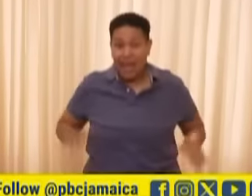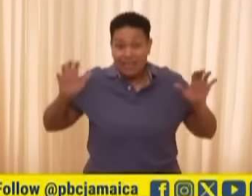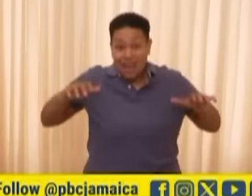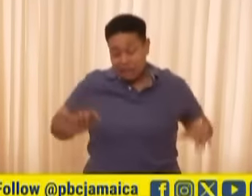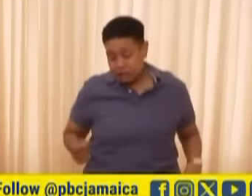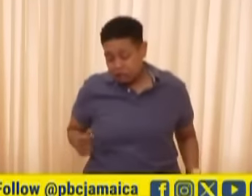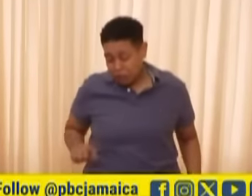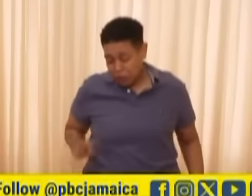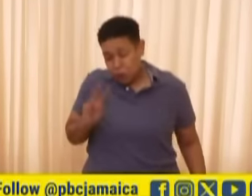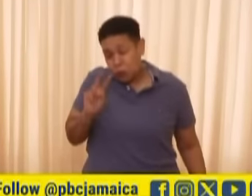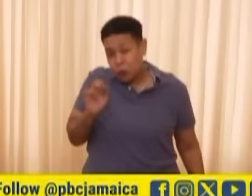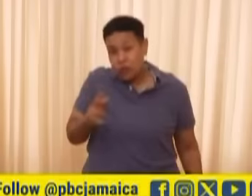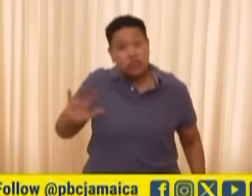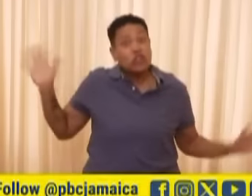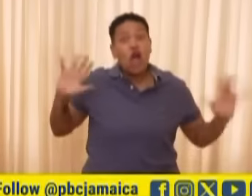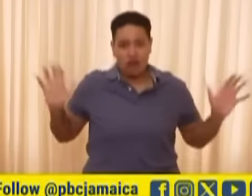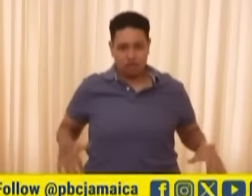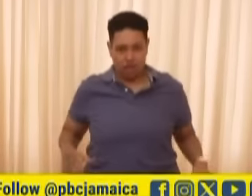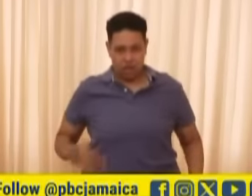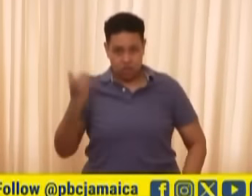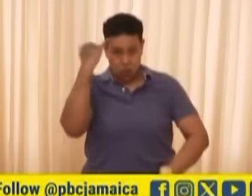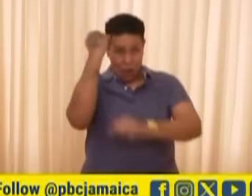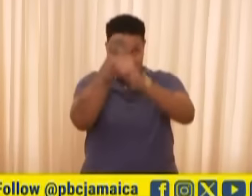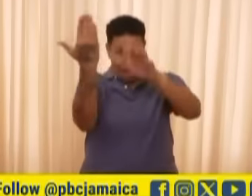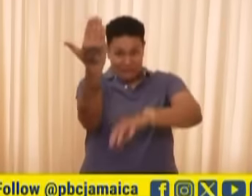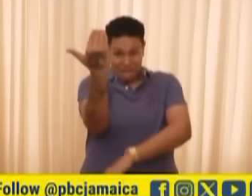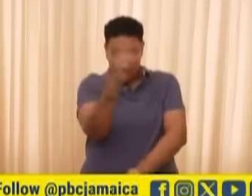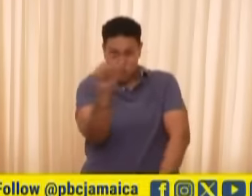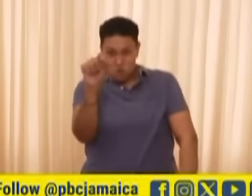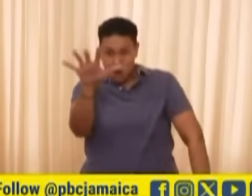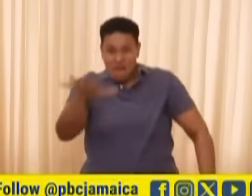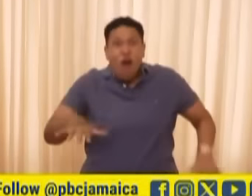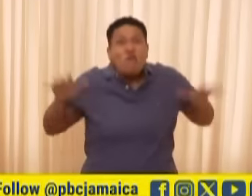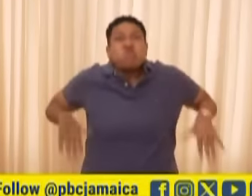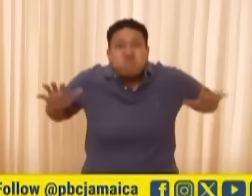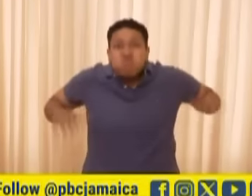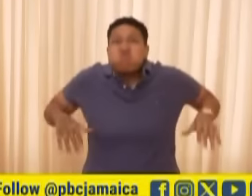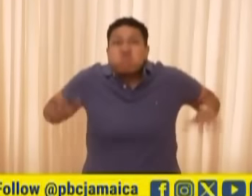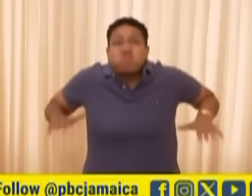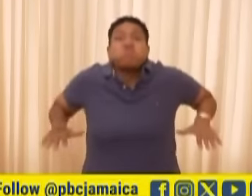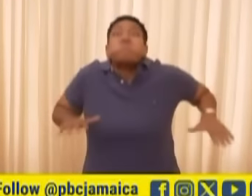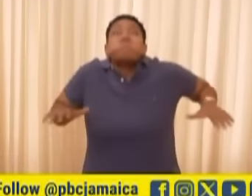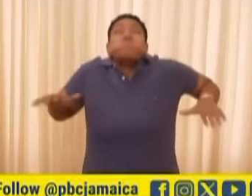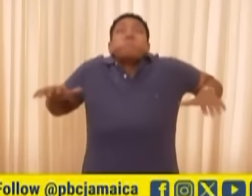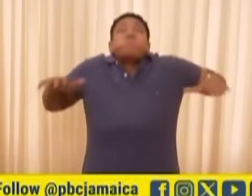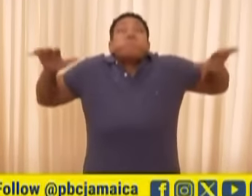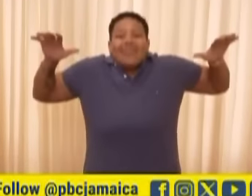rainfall. So when we talk about 15 to 25, this is much more